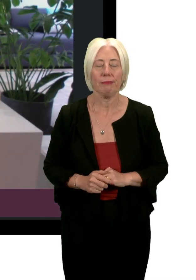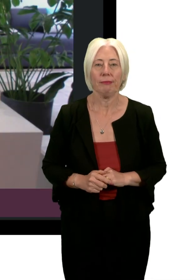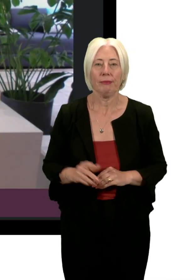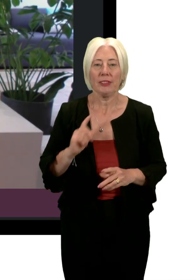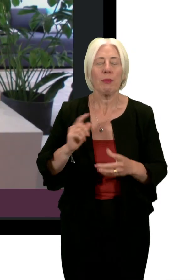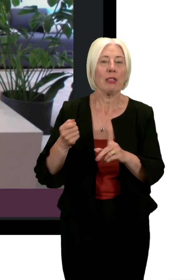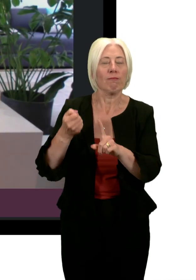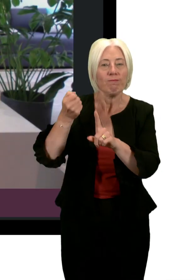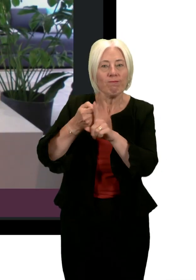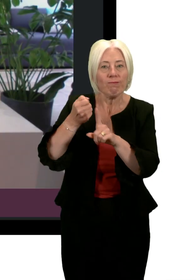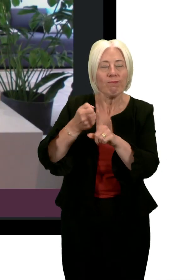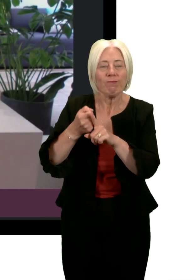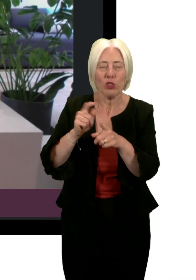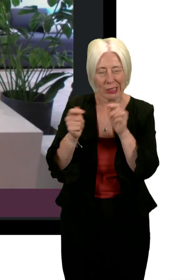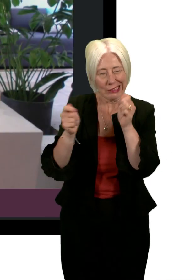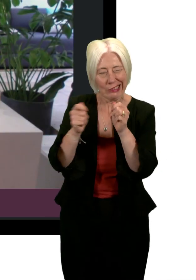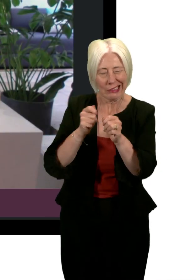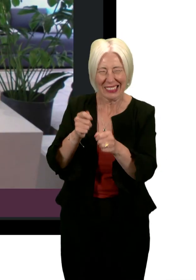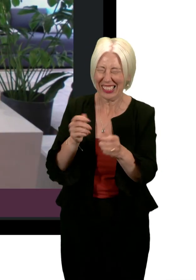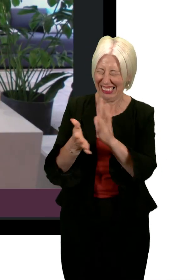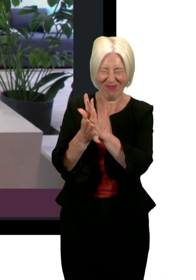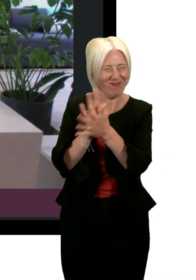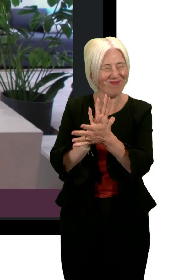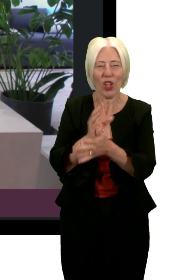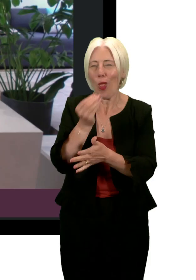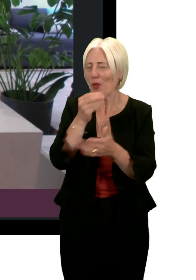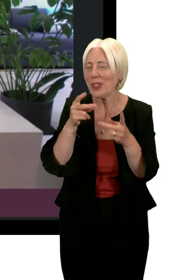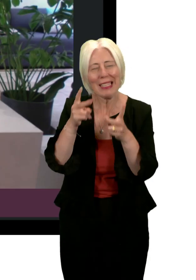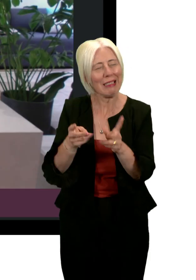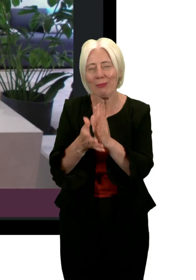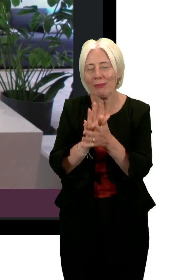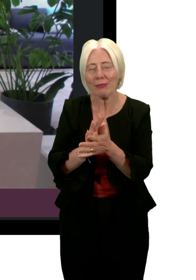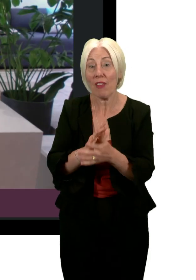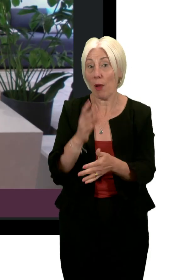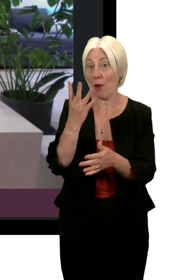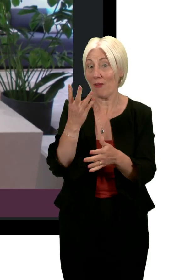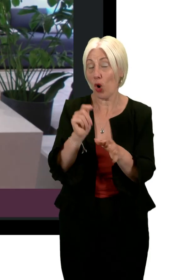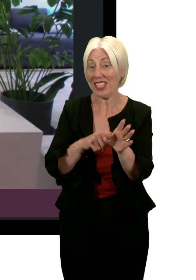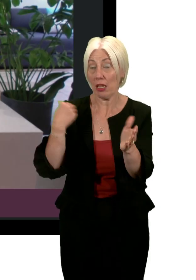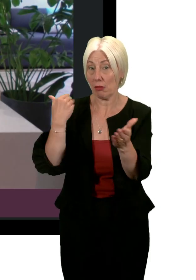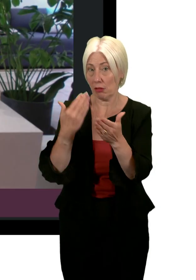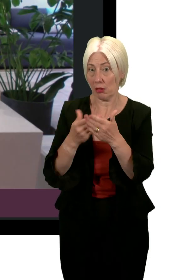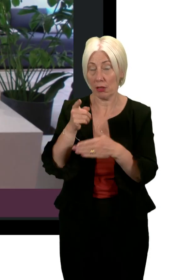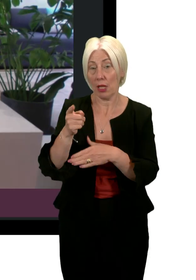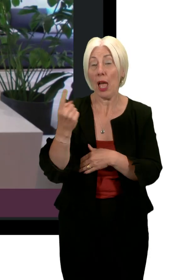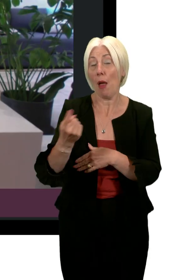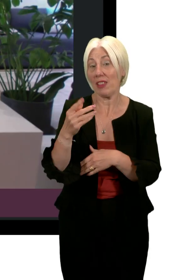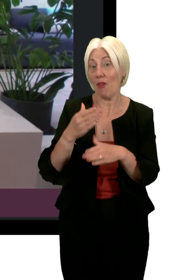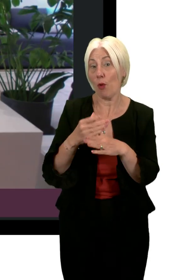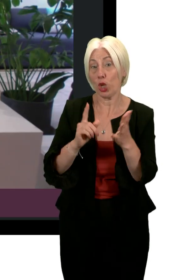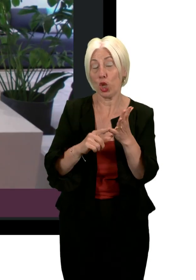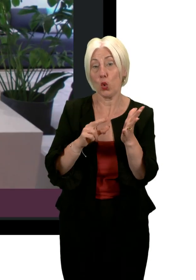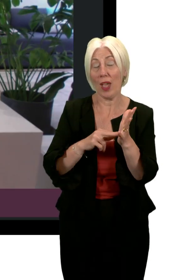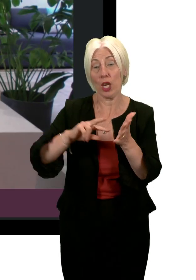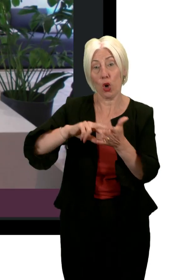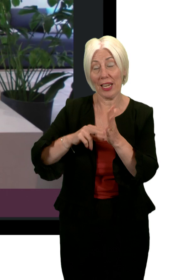to transform our dysfunctional food system for 40 years. Stuart worked at a range of UN agencies across the world before joining